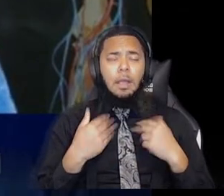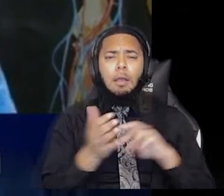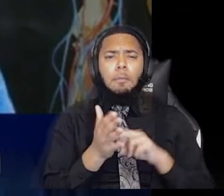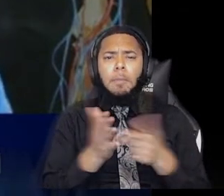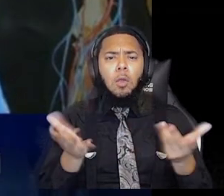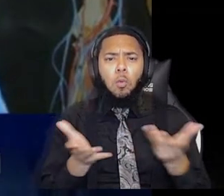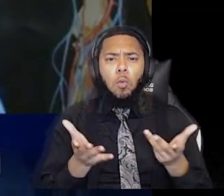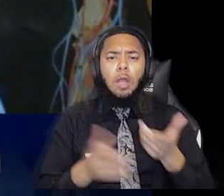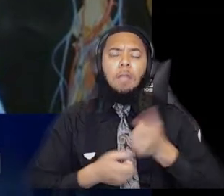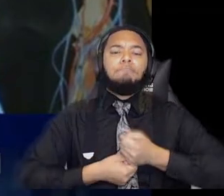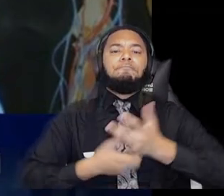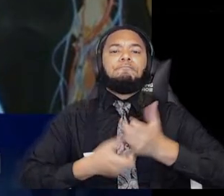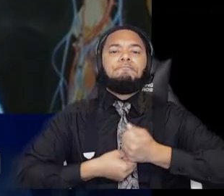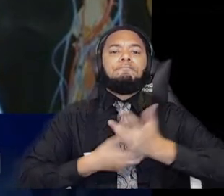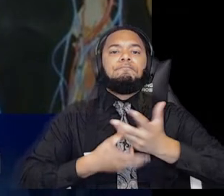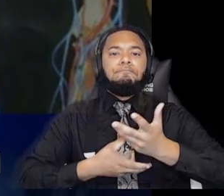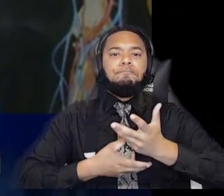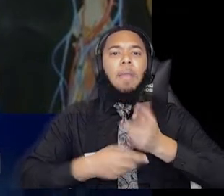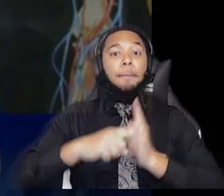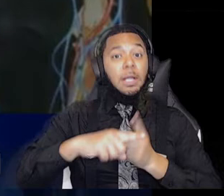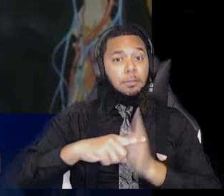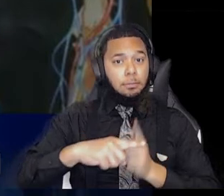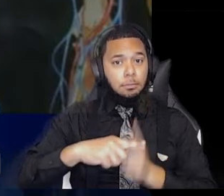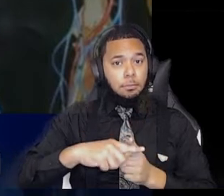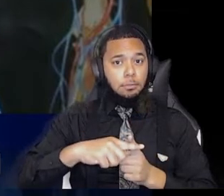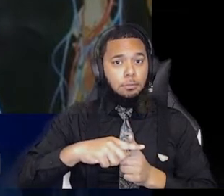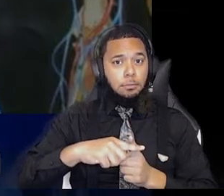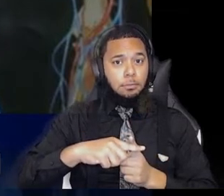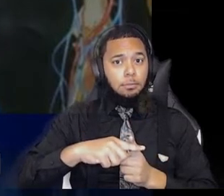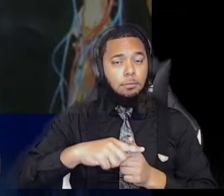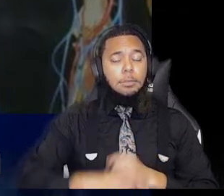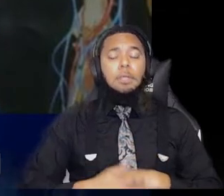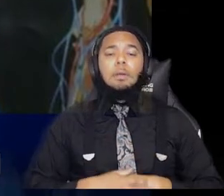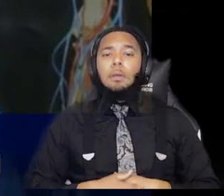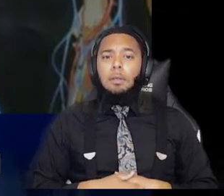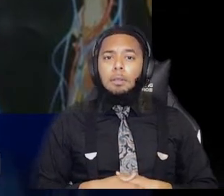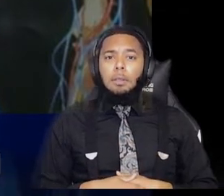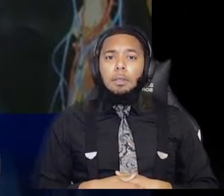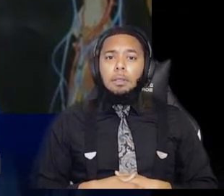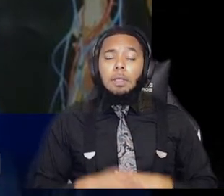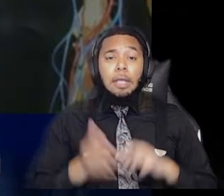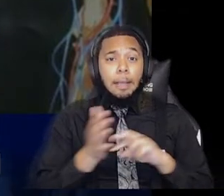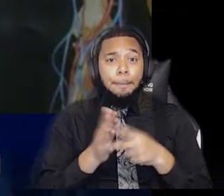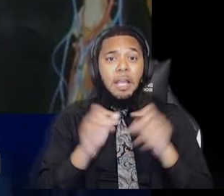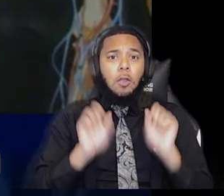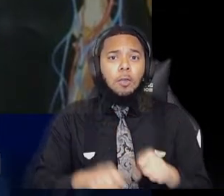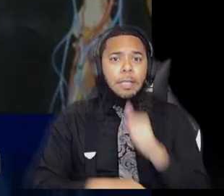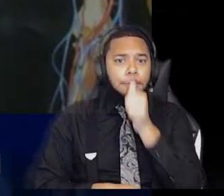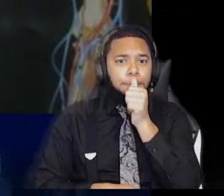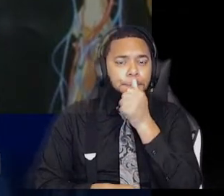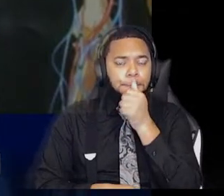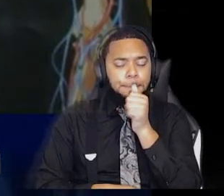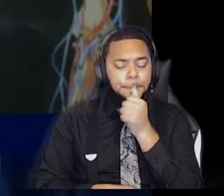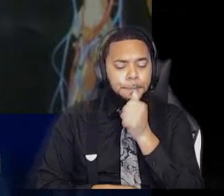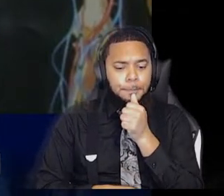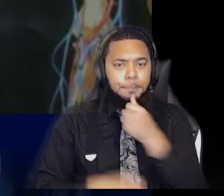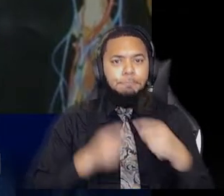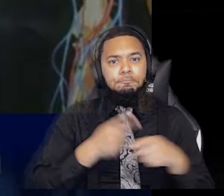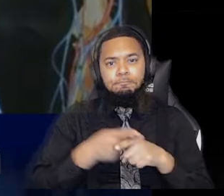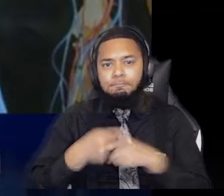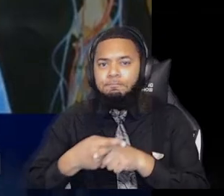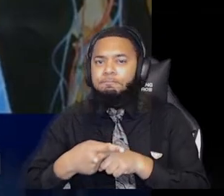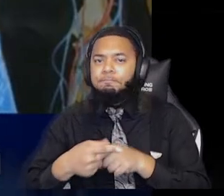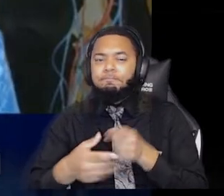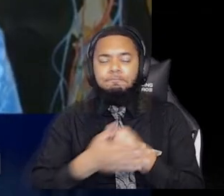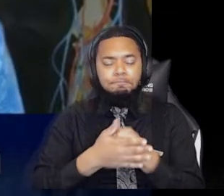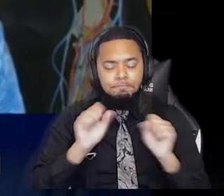to express yourself in a positive way. It means to be able to cope with problems that are going to come up.